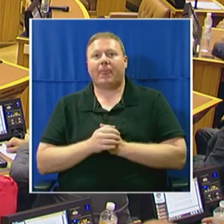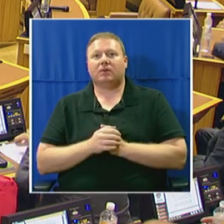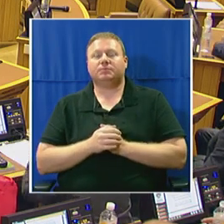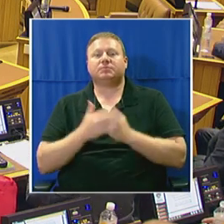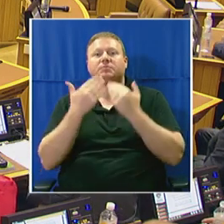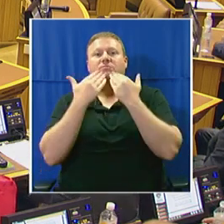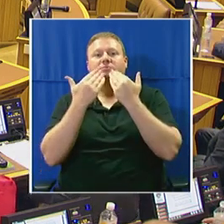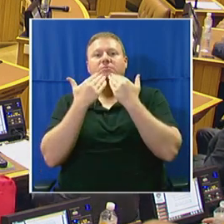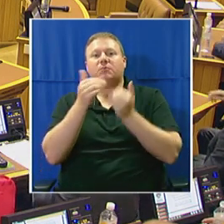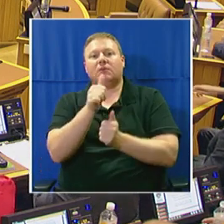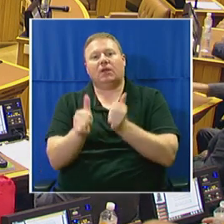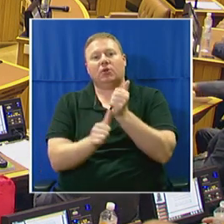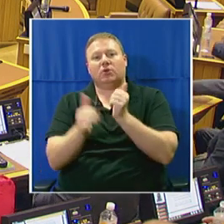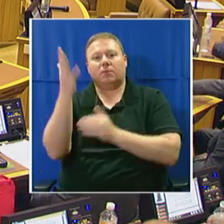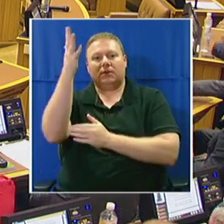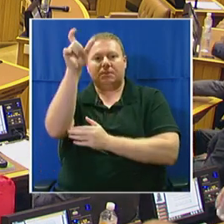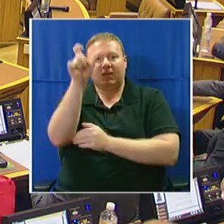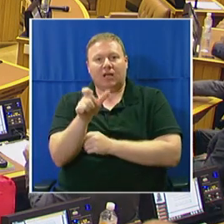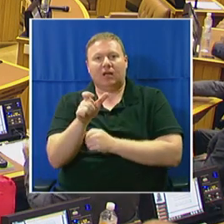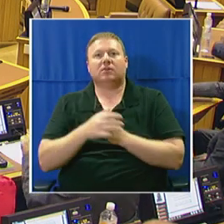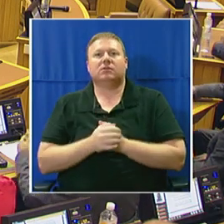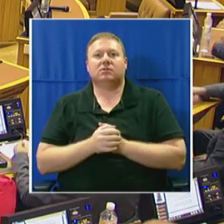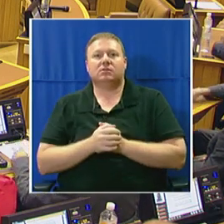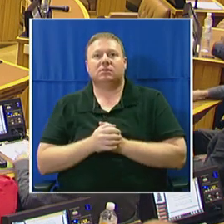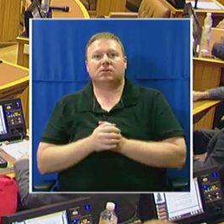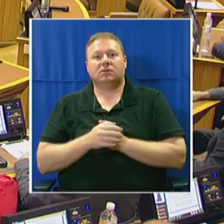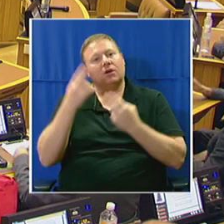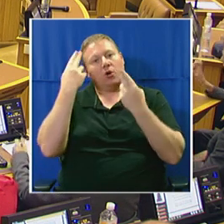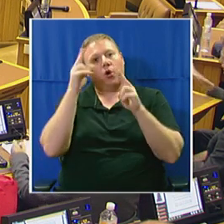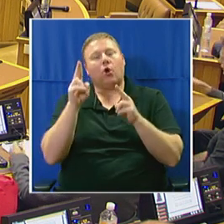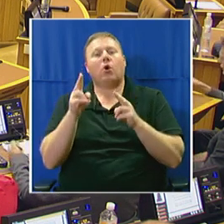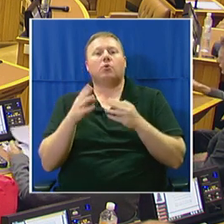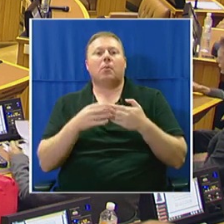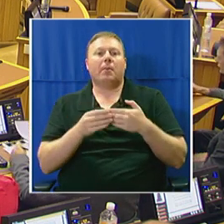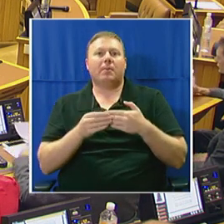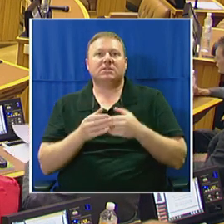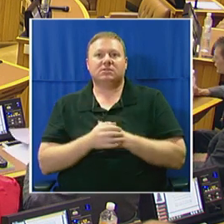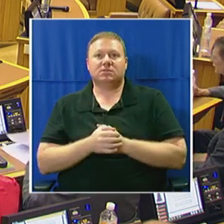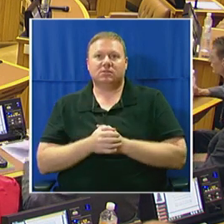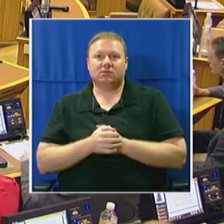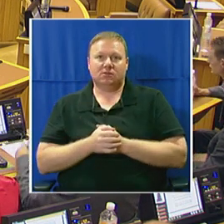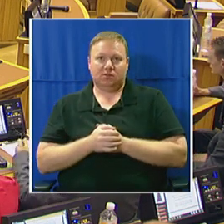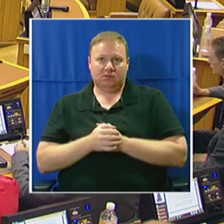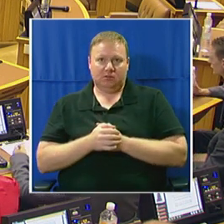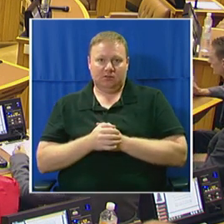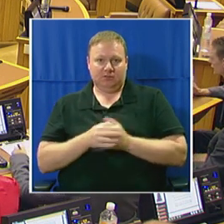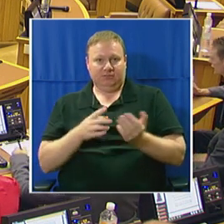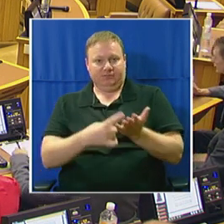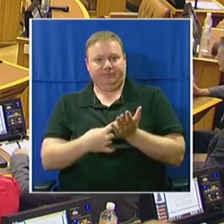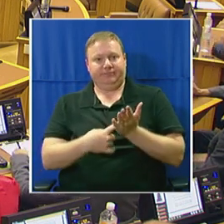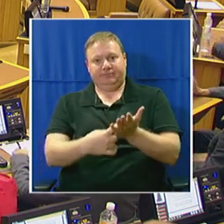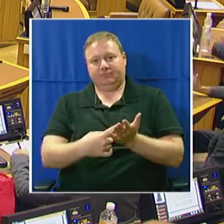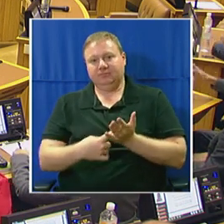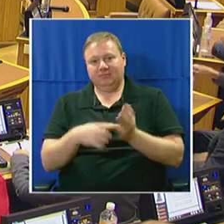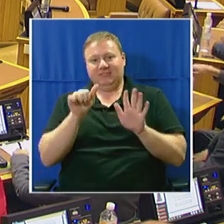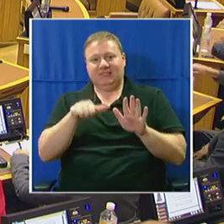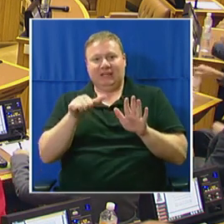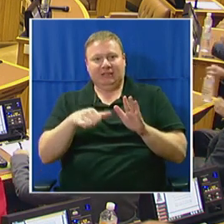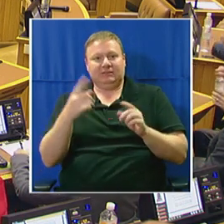thank you Deputy speaker honorable members the debate on the 16 days of